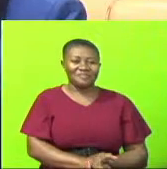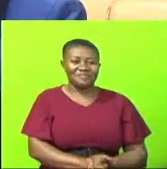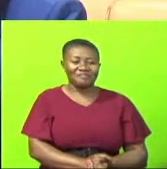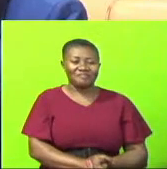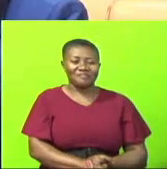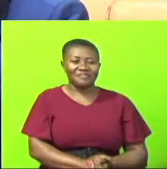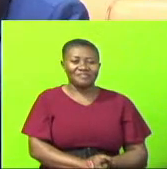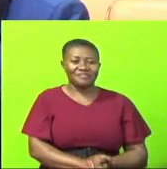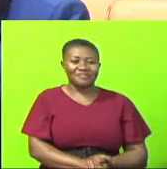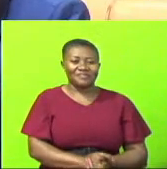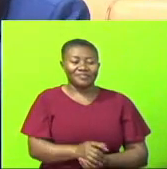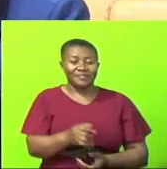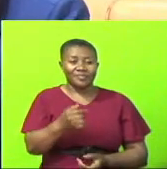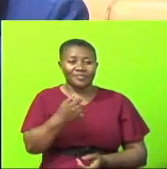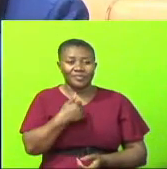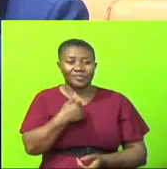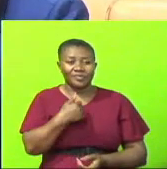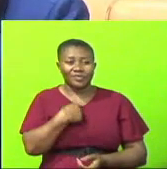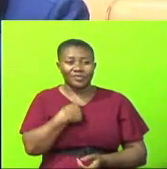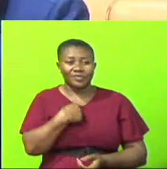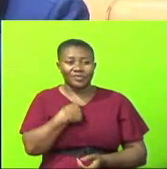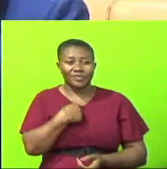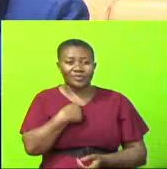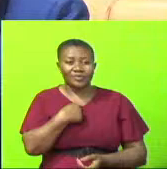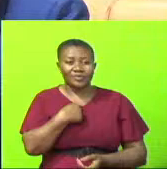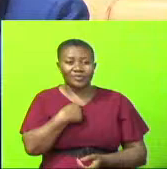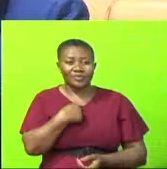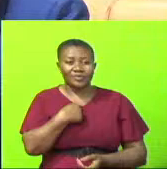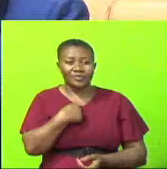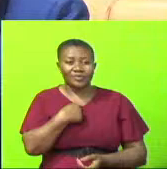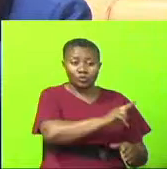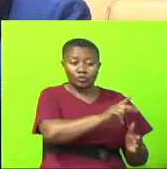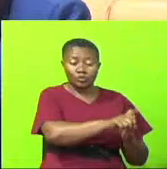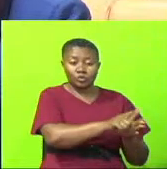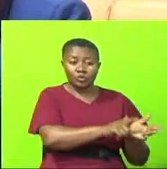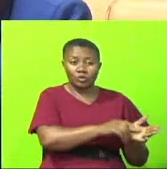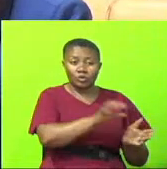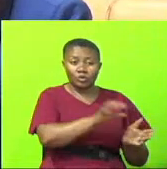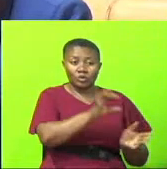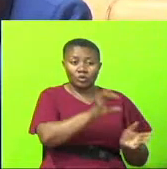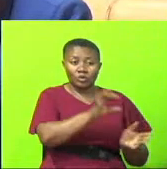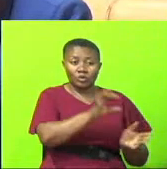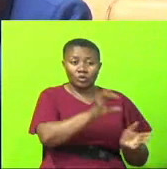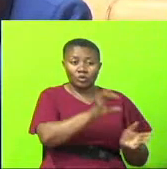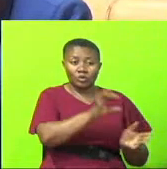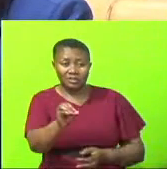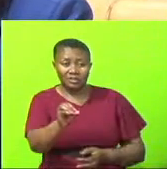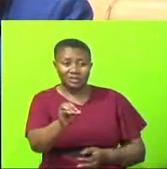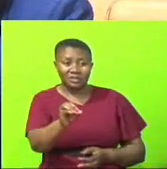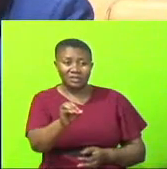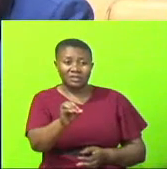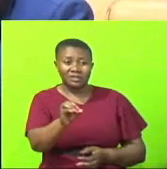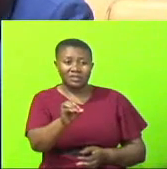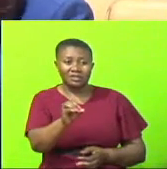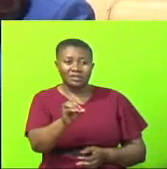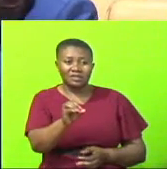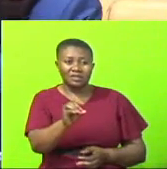as far as Order 93 is concerned, Order 93(1) is concerned,